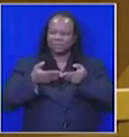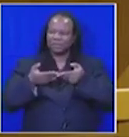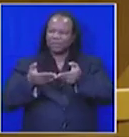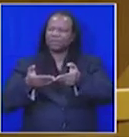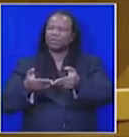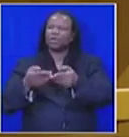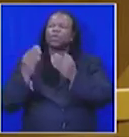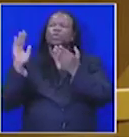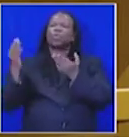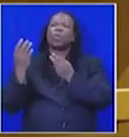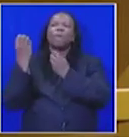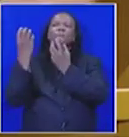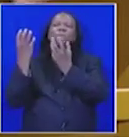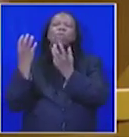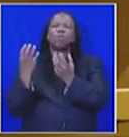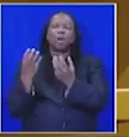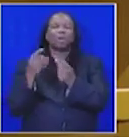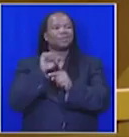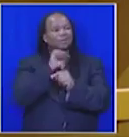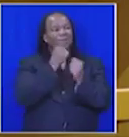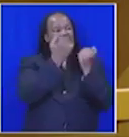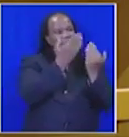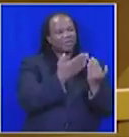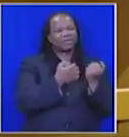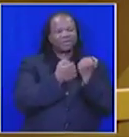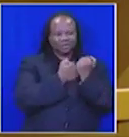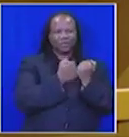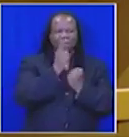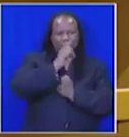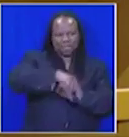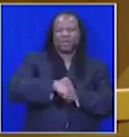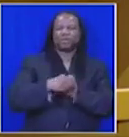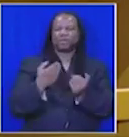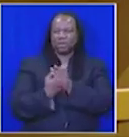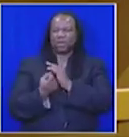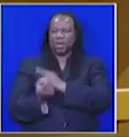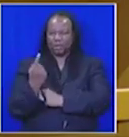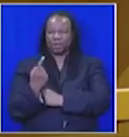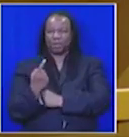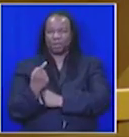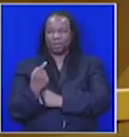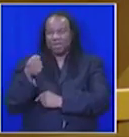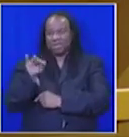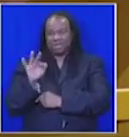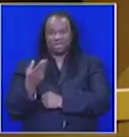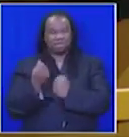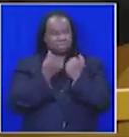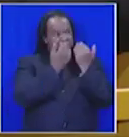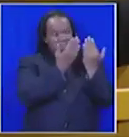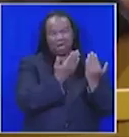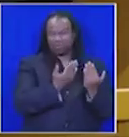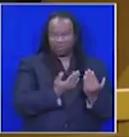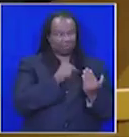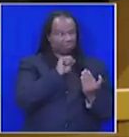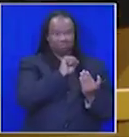must support the budget. So let us not be surprised. Remember, if you don't pass the budget, it does not affect the